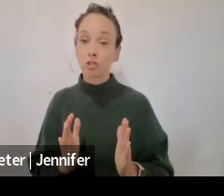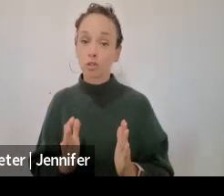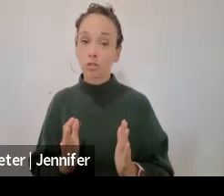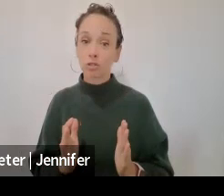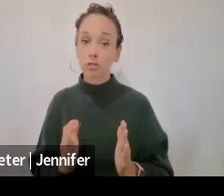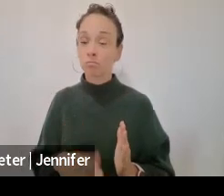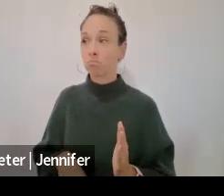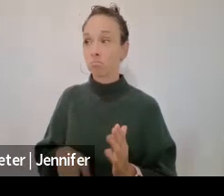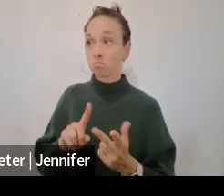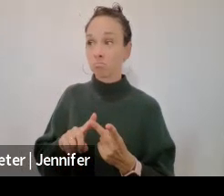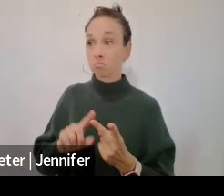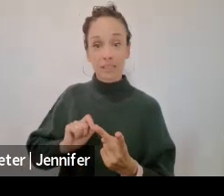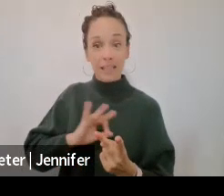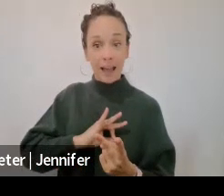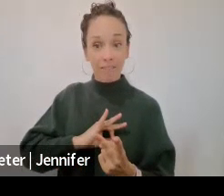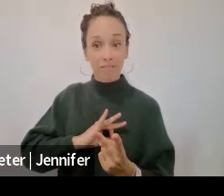school staff,